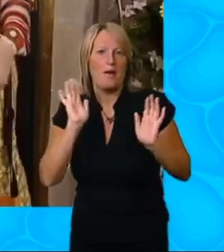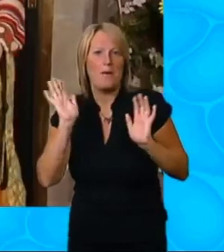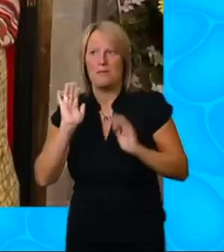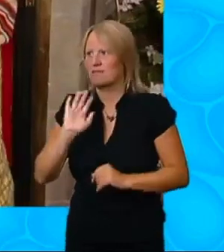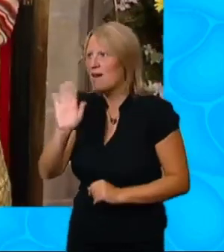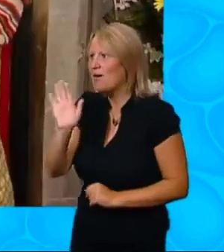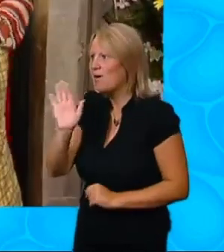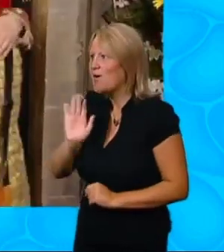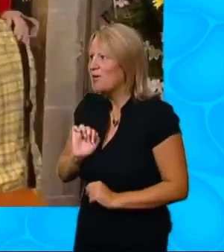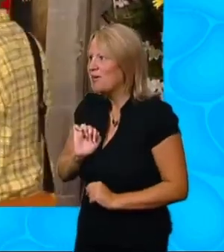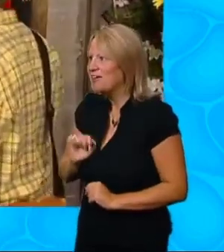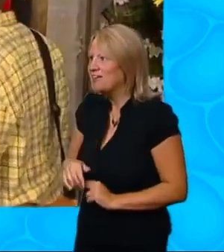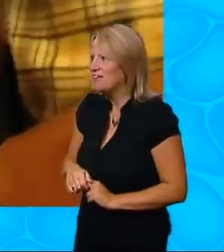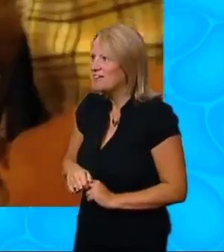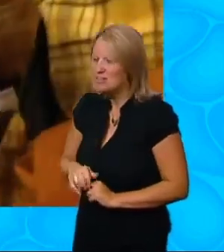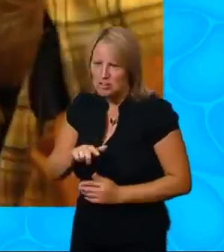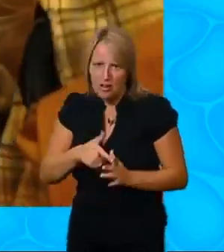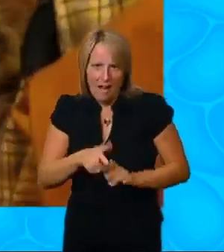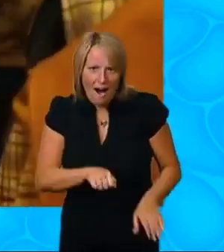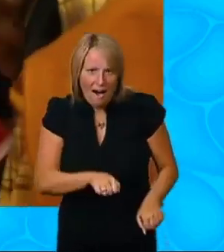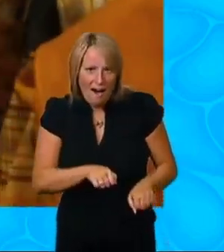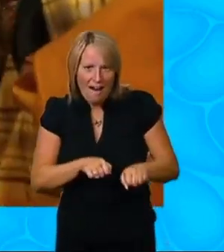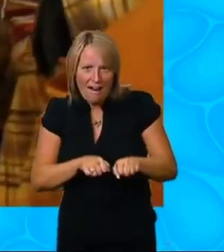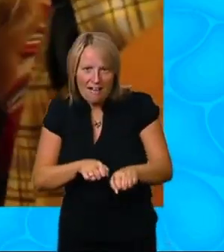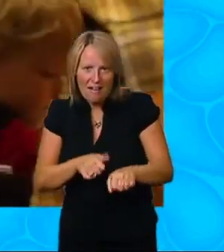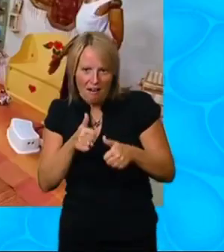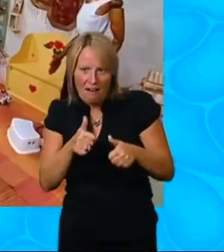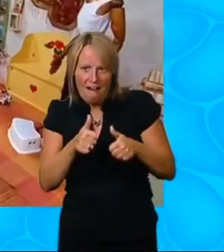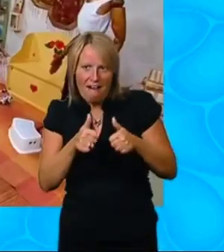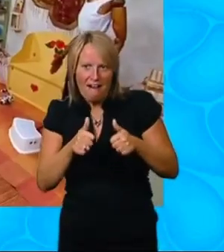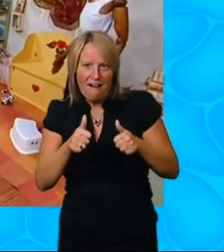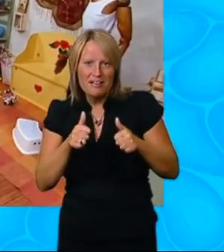Murray. There. And Jack. Well done.